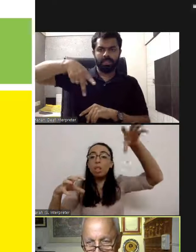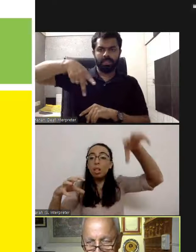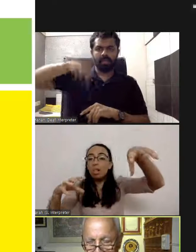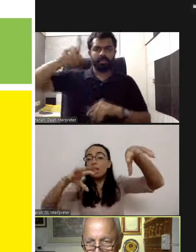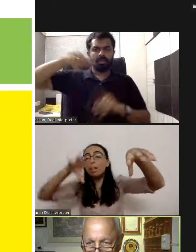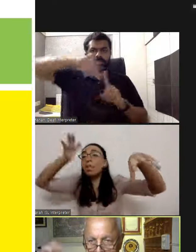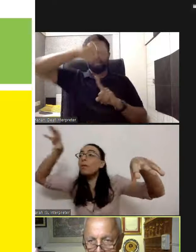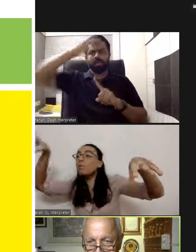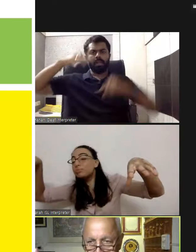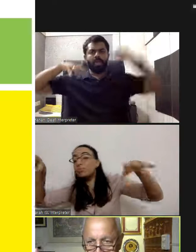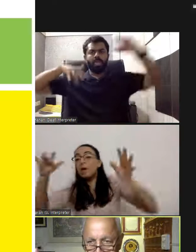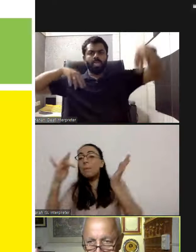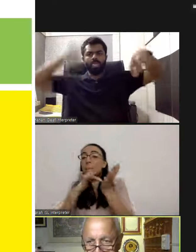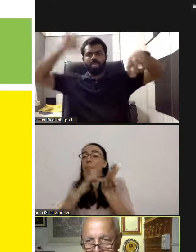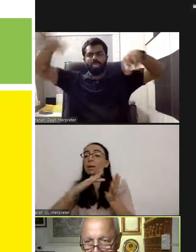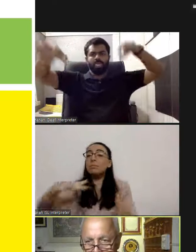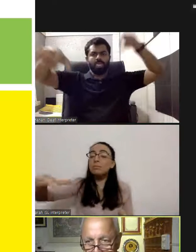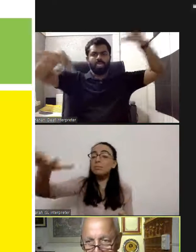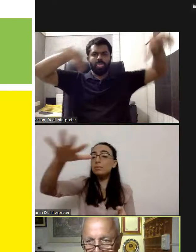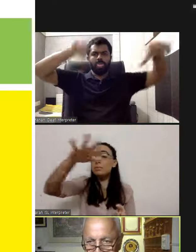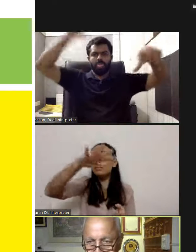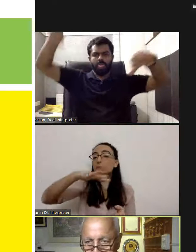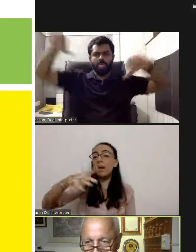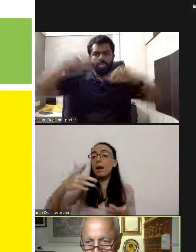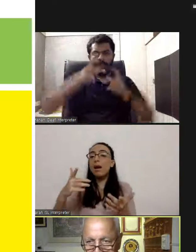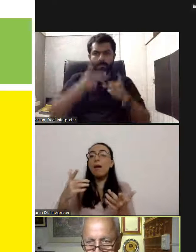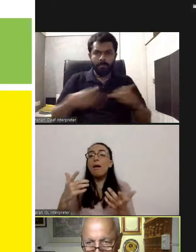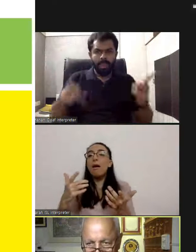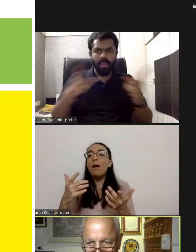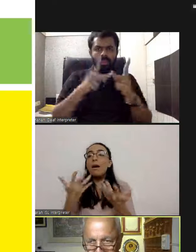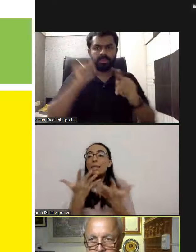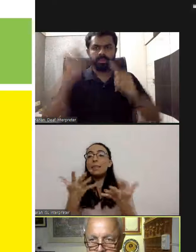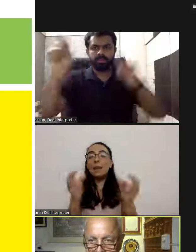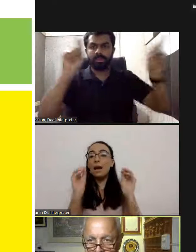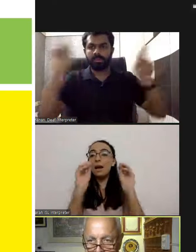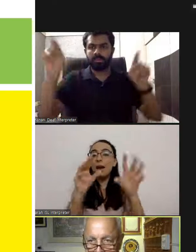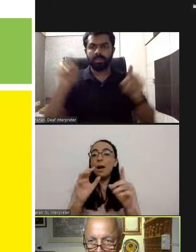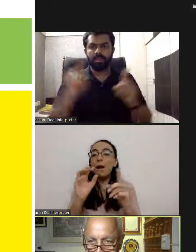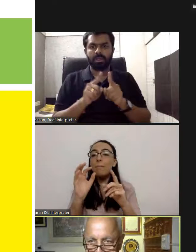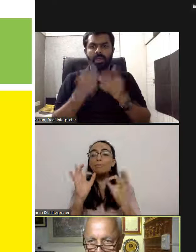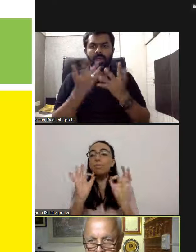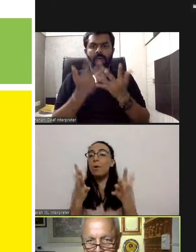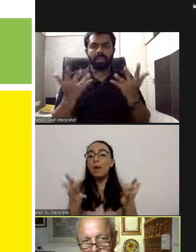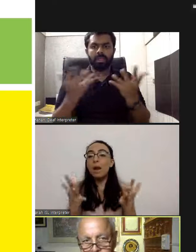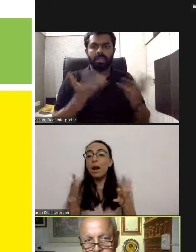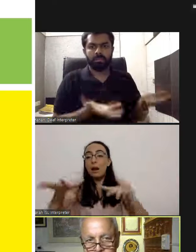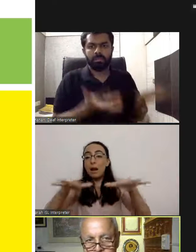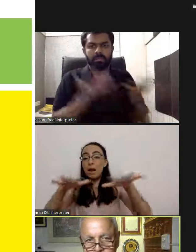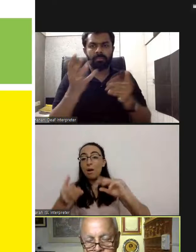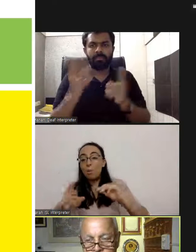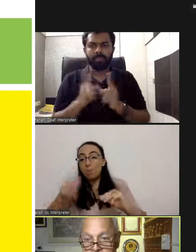areas, very unstable, subject to natural disasters.